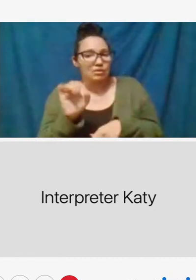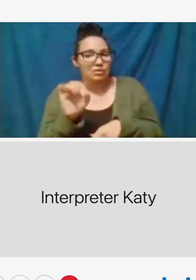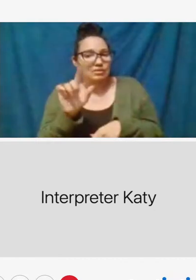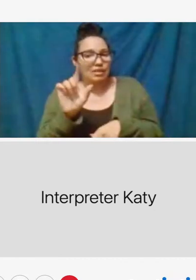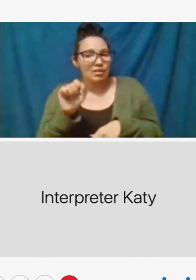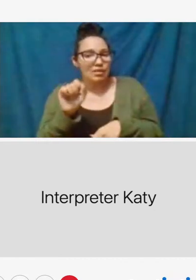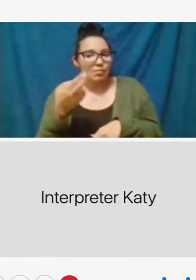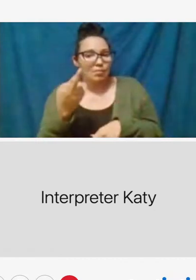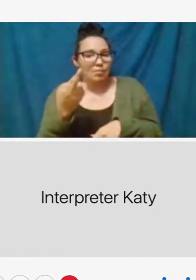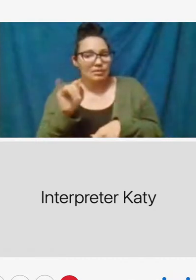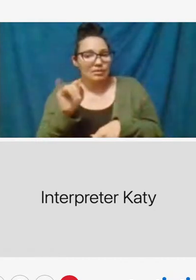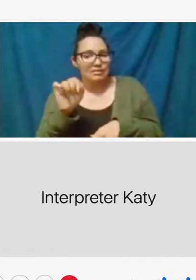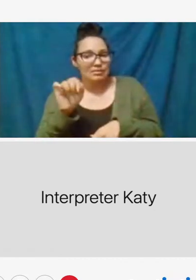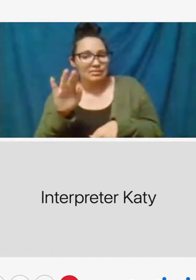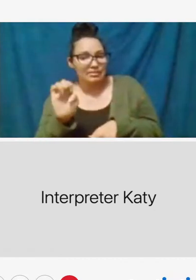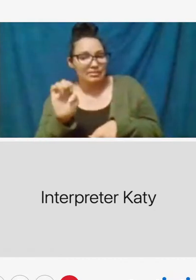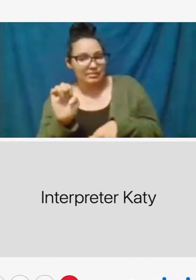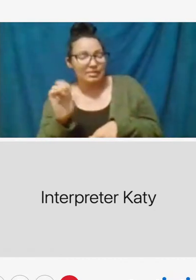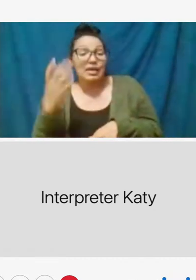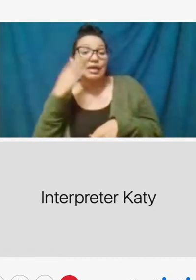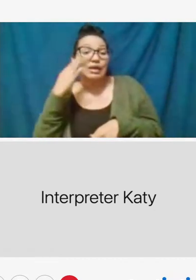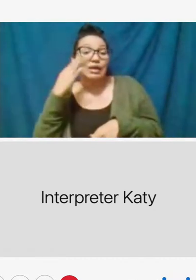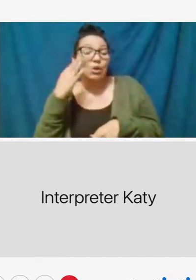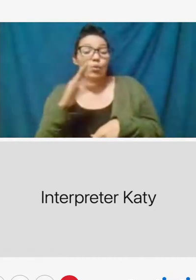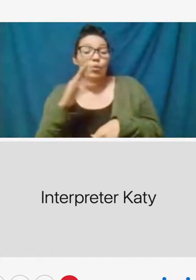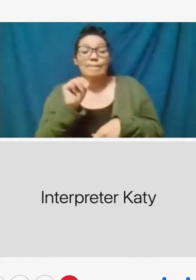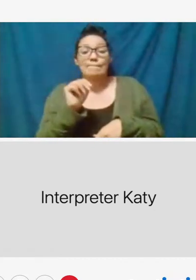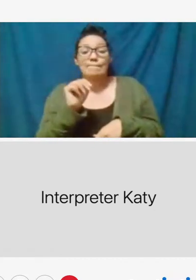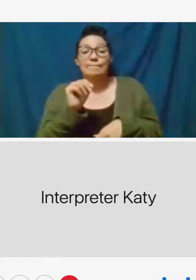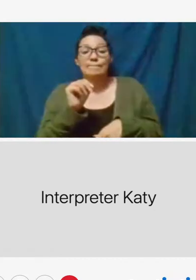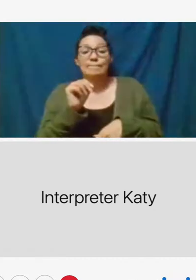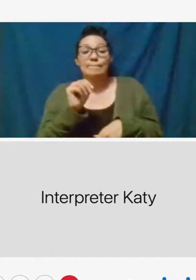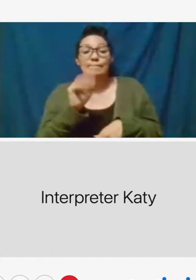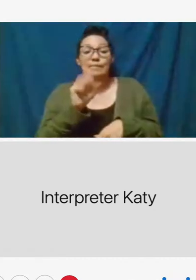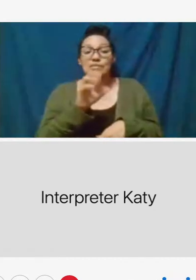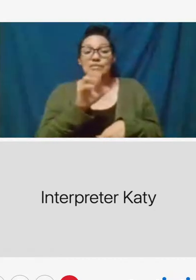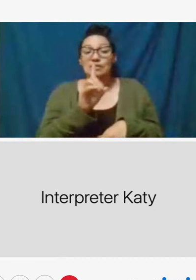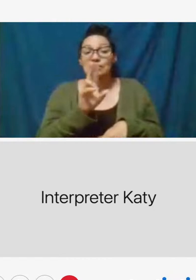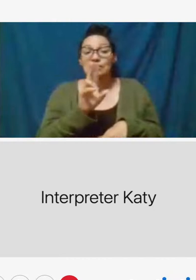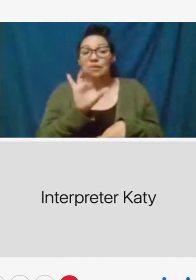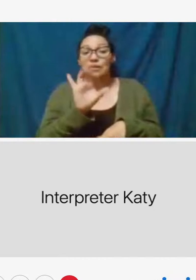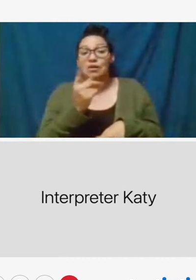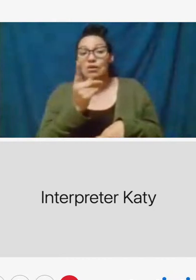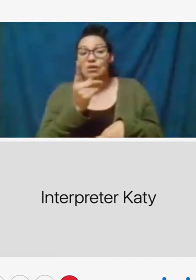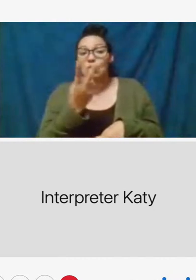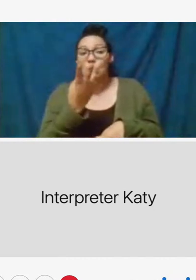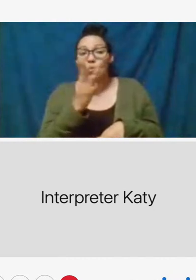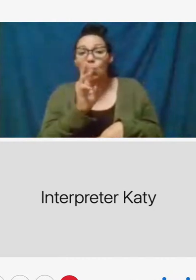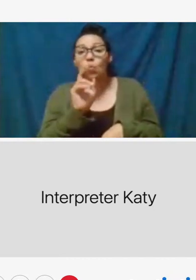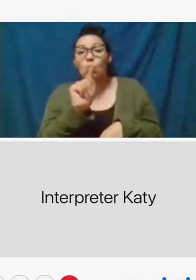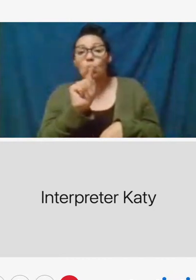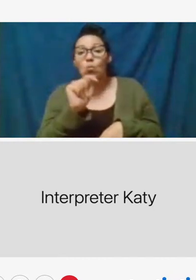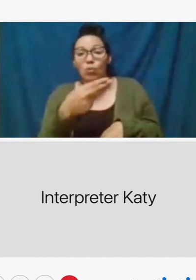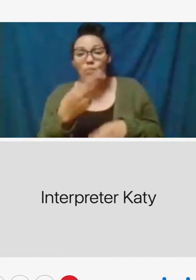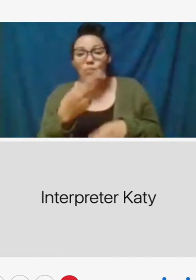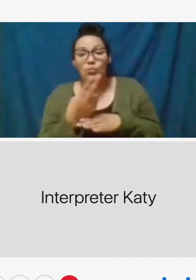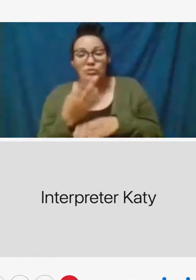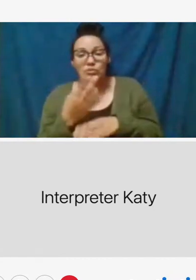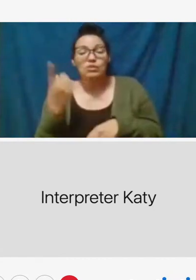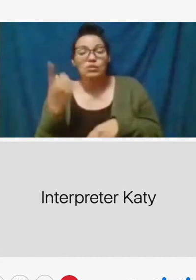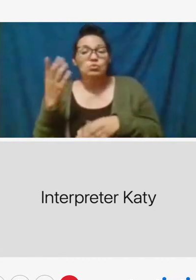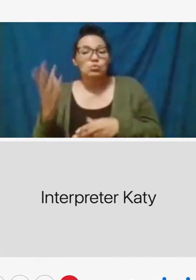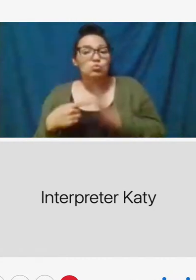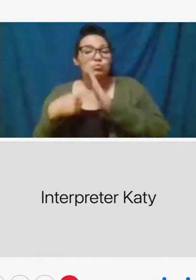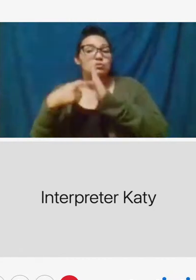Duckworth used it when she was uh during last year she was using it to present a a a